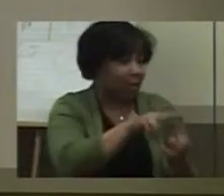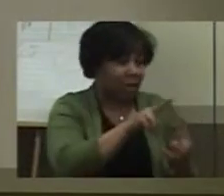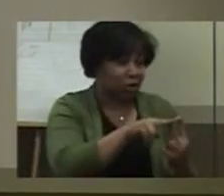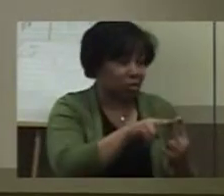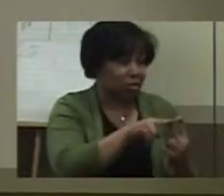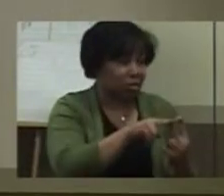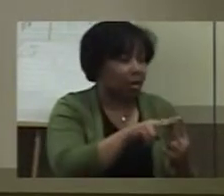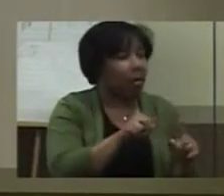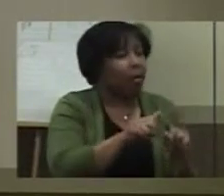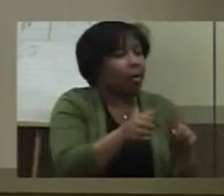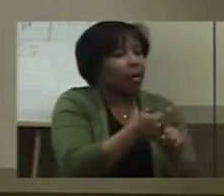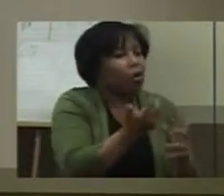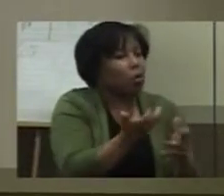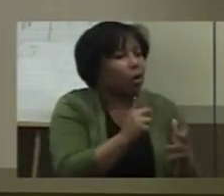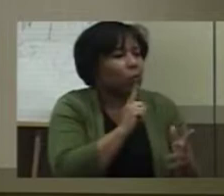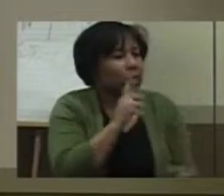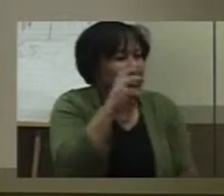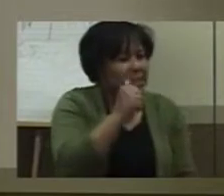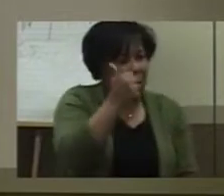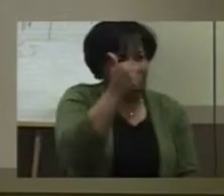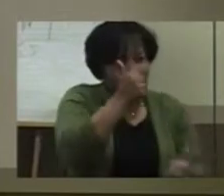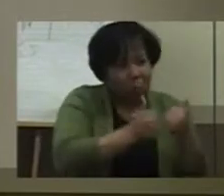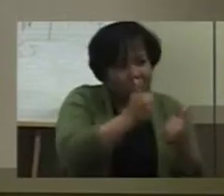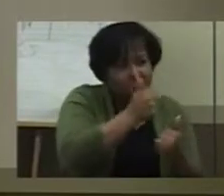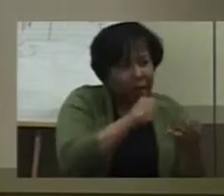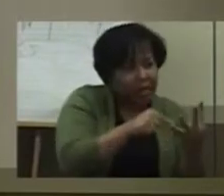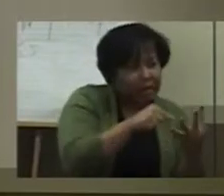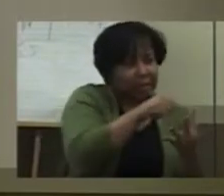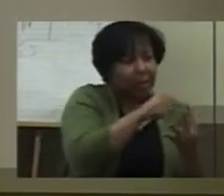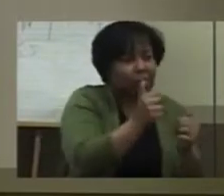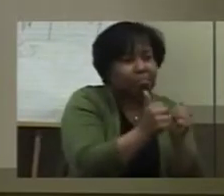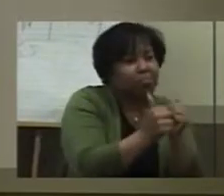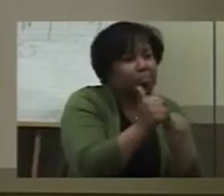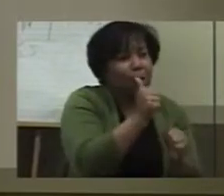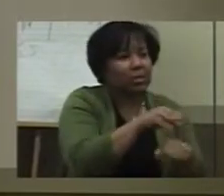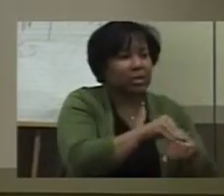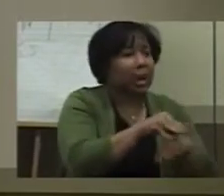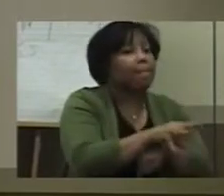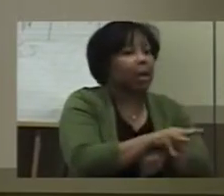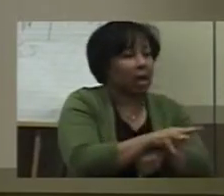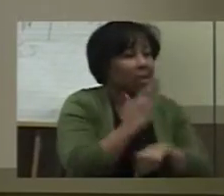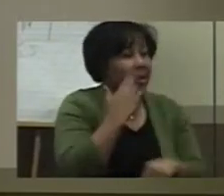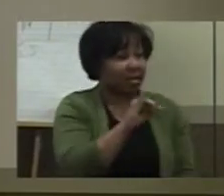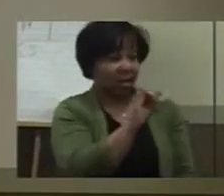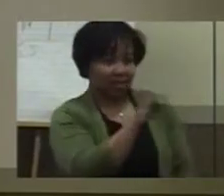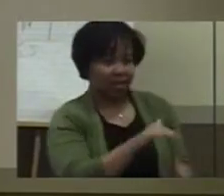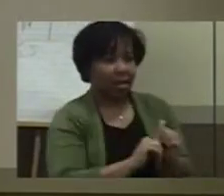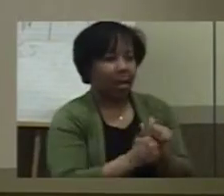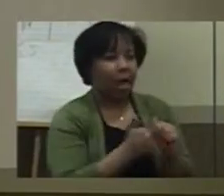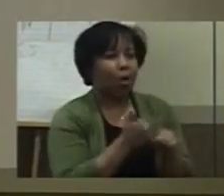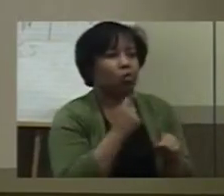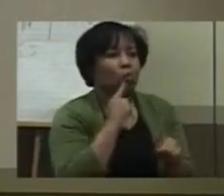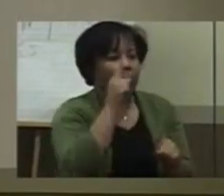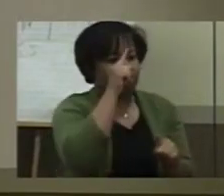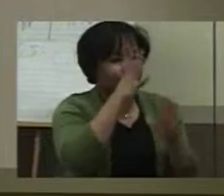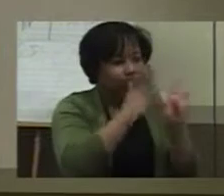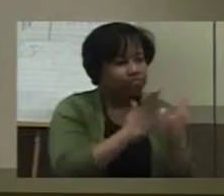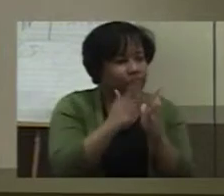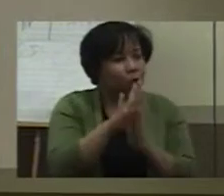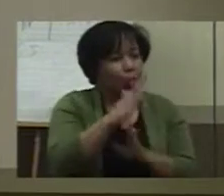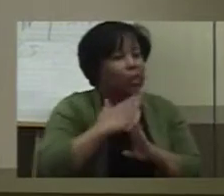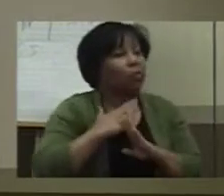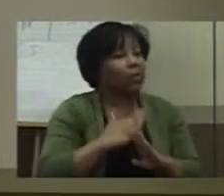but you want to kind of guess which is the one having the most impact, because that's how you're going to design your